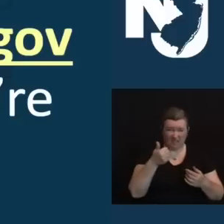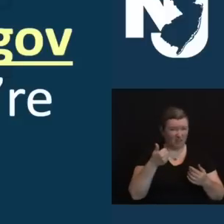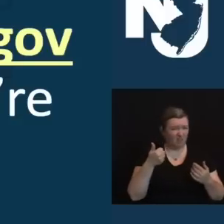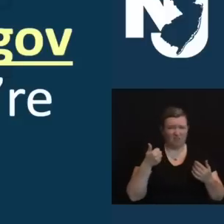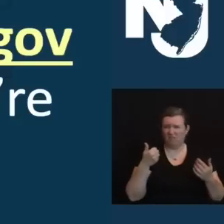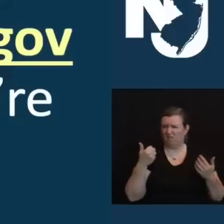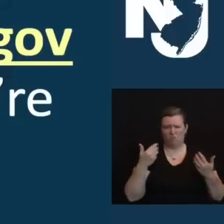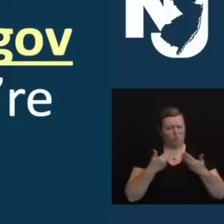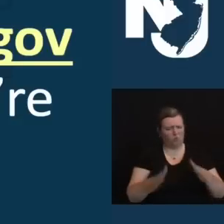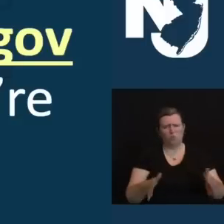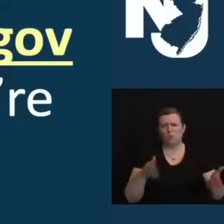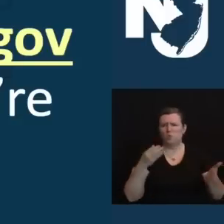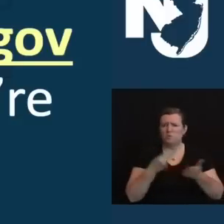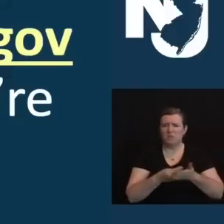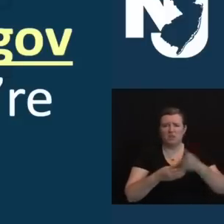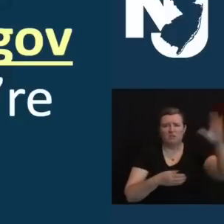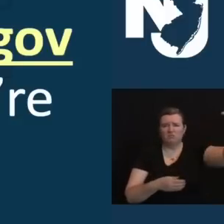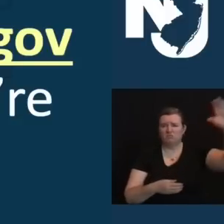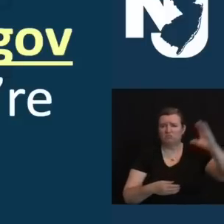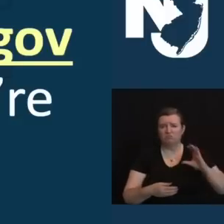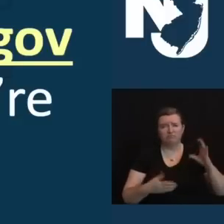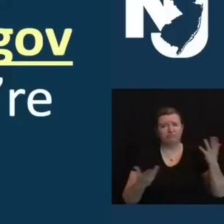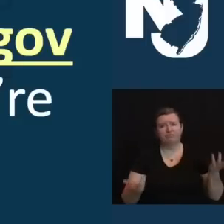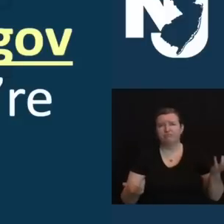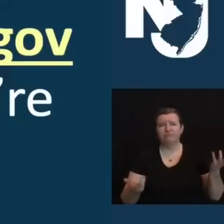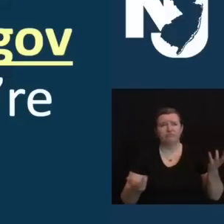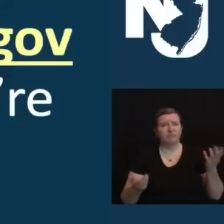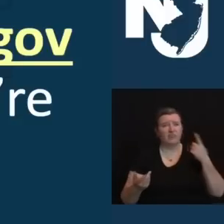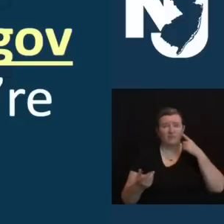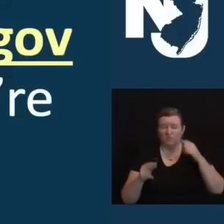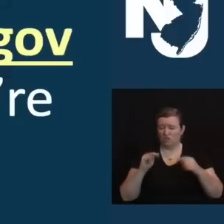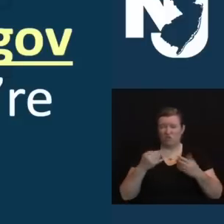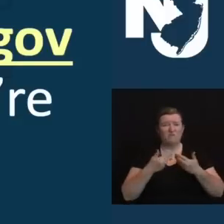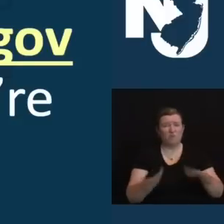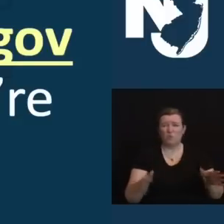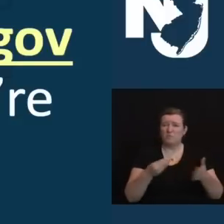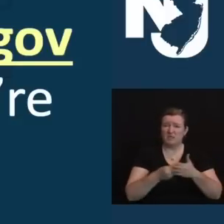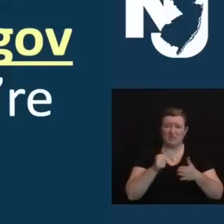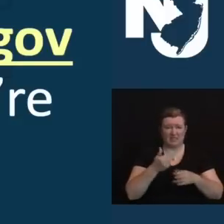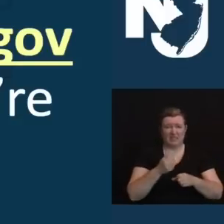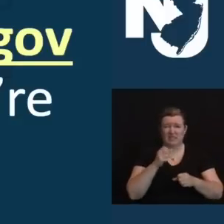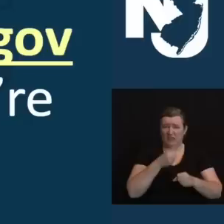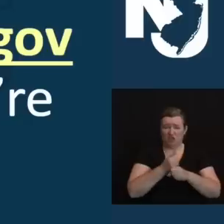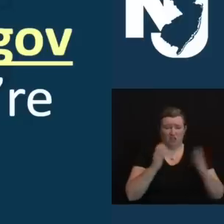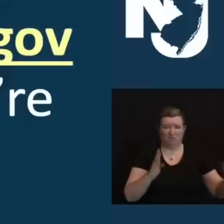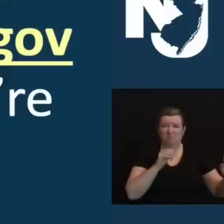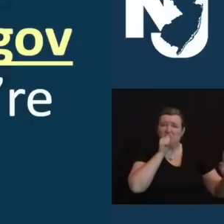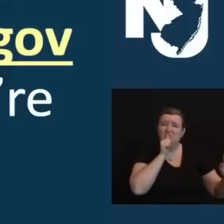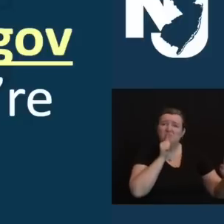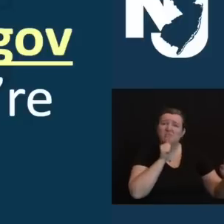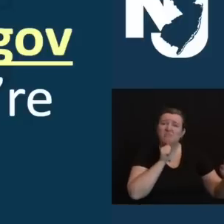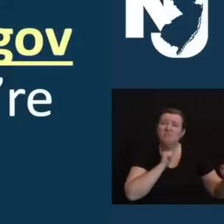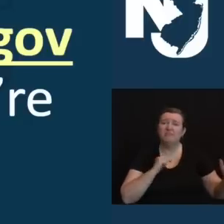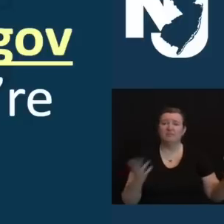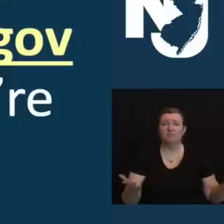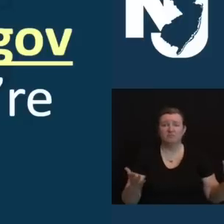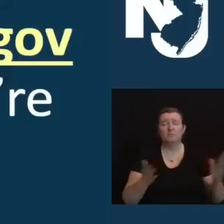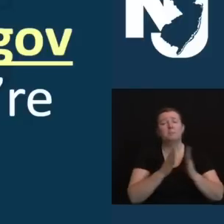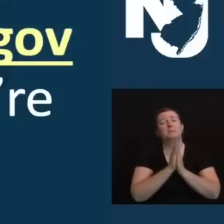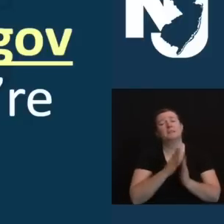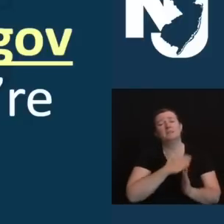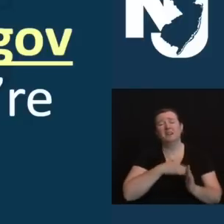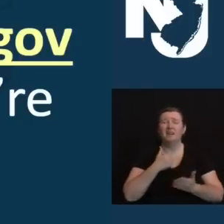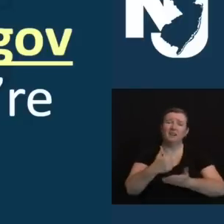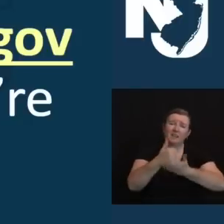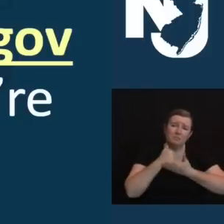not just for the next year, but for the next decade. Let's make sure we don't miss out on the ability to craft a better future for